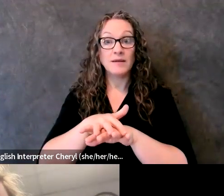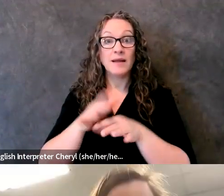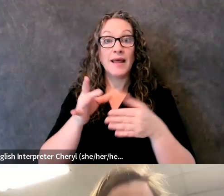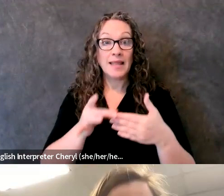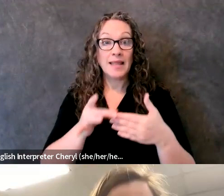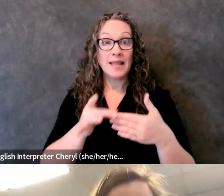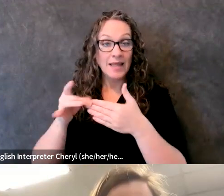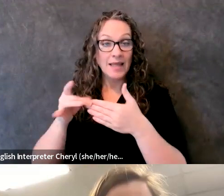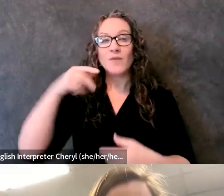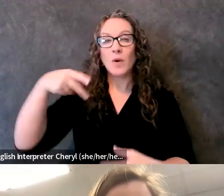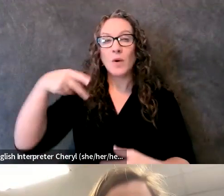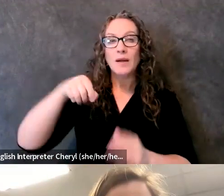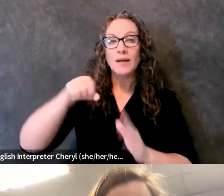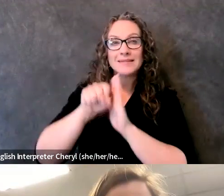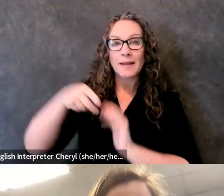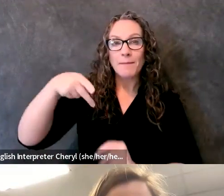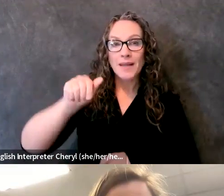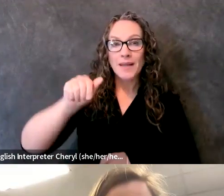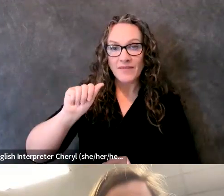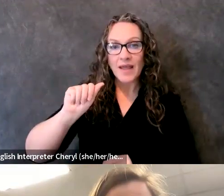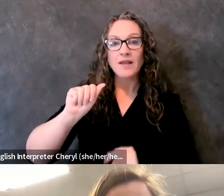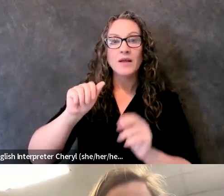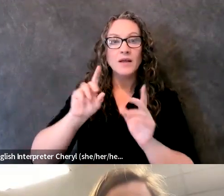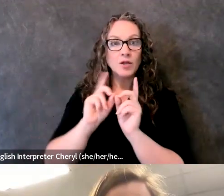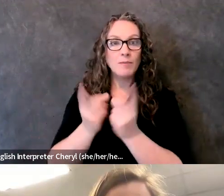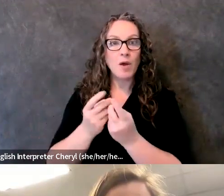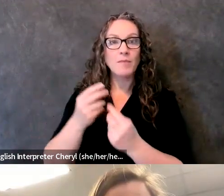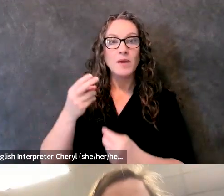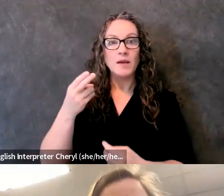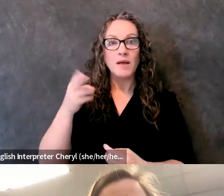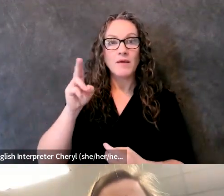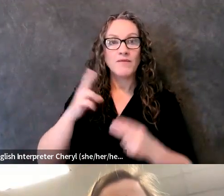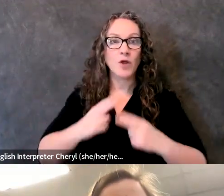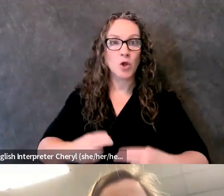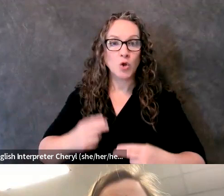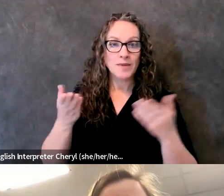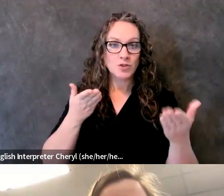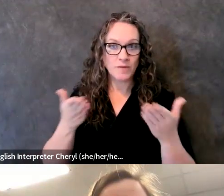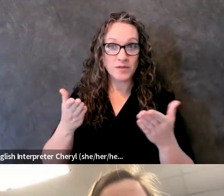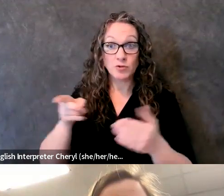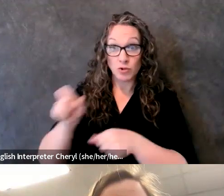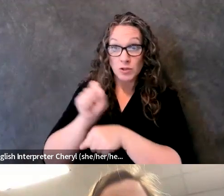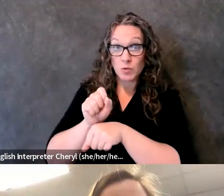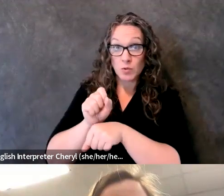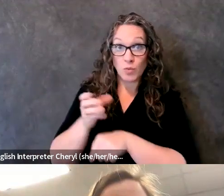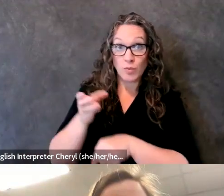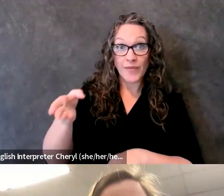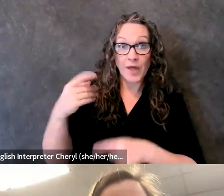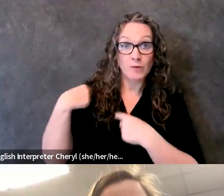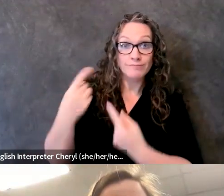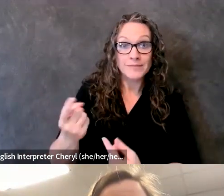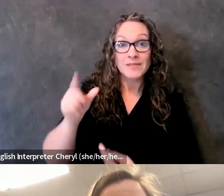lead for Pennsylvania Department of Human Service. She's been in Pennsylvania Department of Human Services